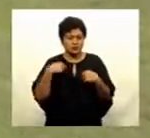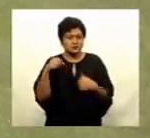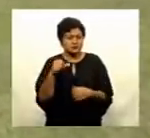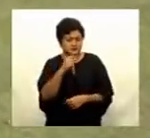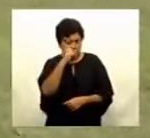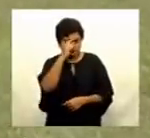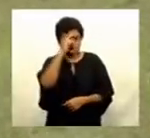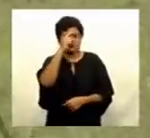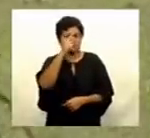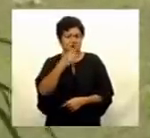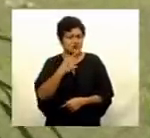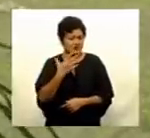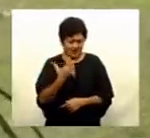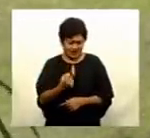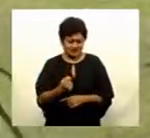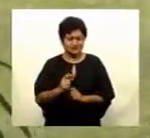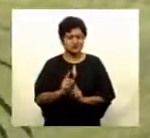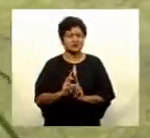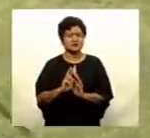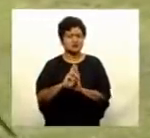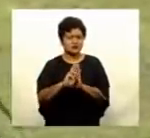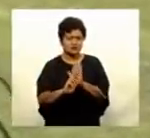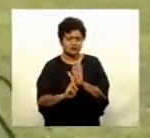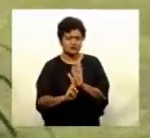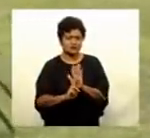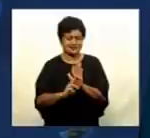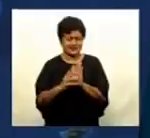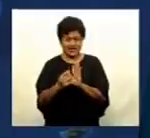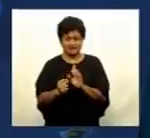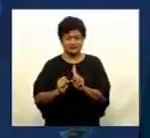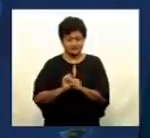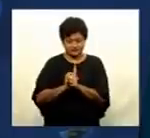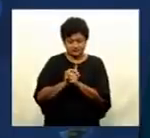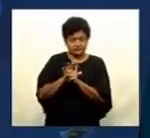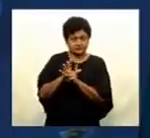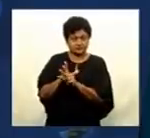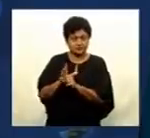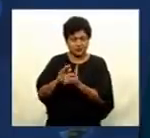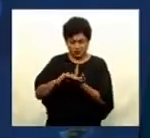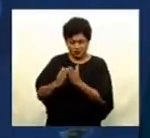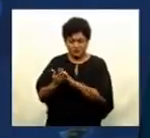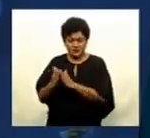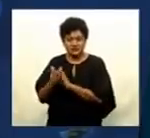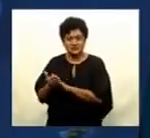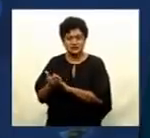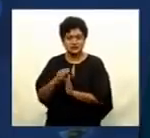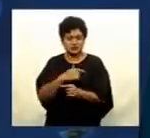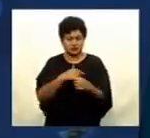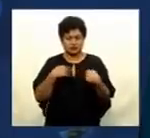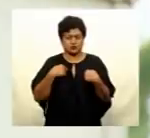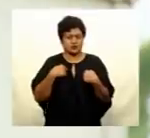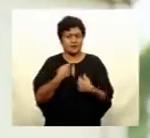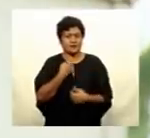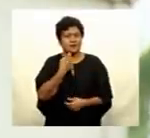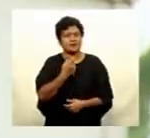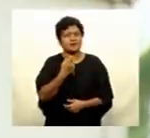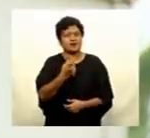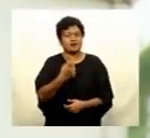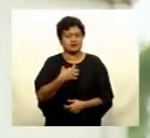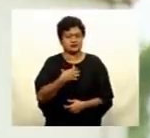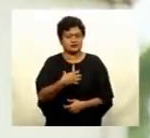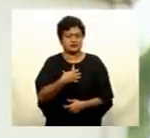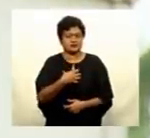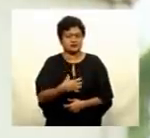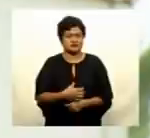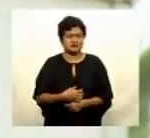have all these protocols in place. We have the killer virus in our communities and we should be more vigilant. Bainimarama